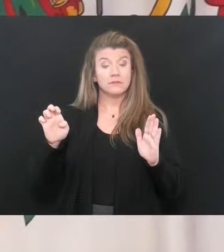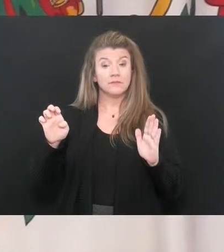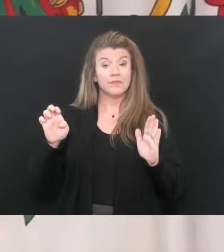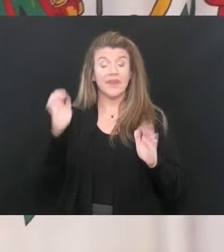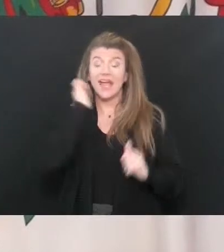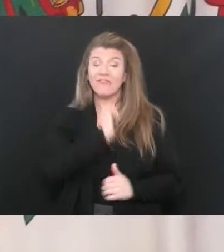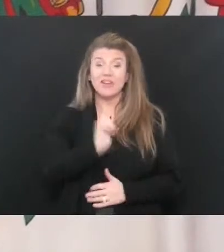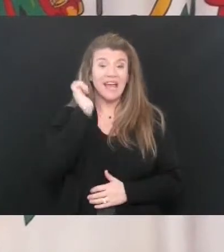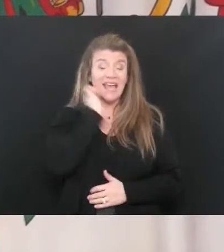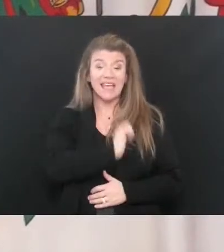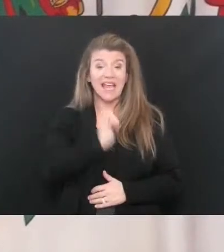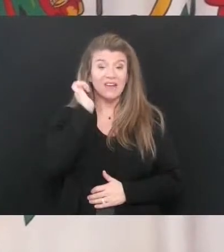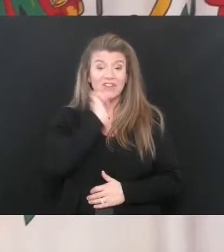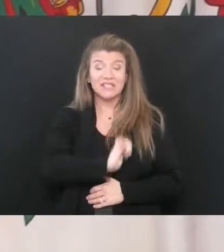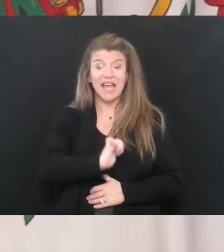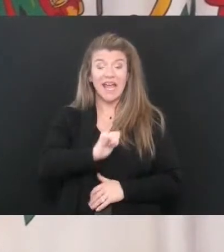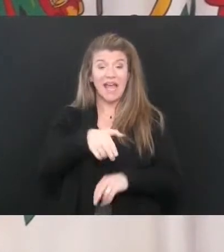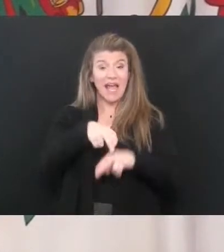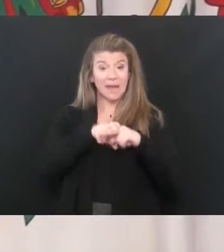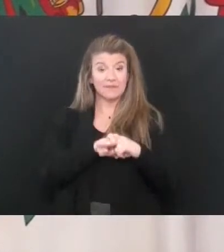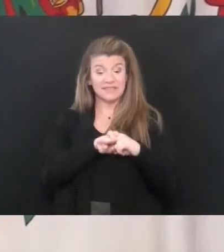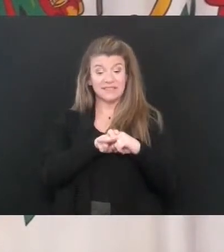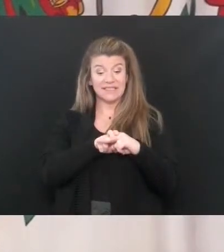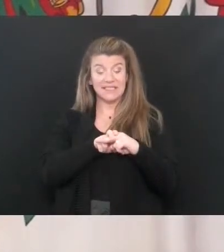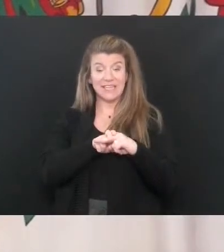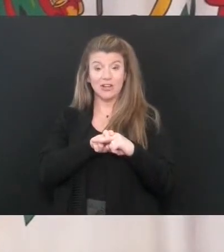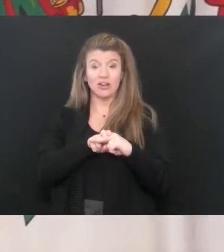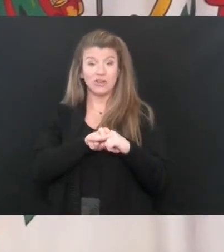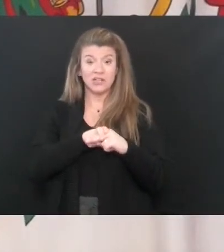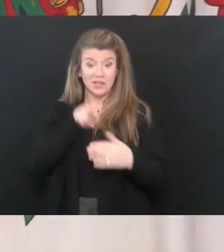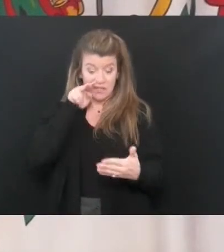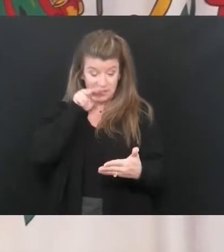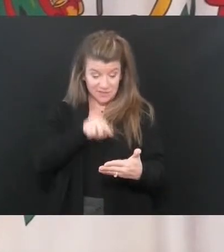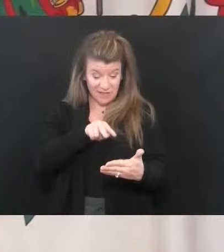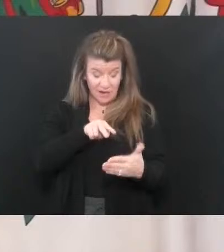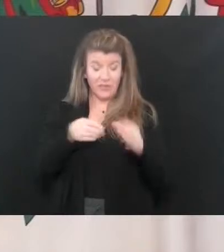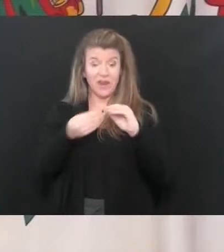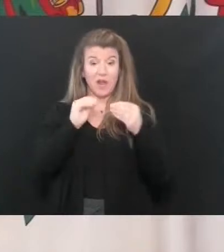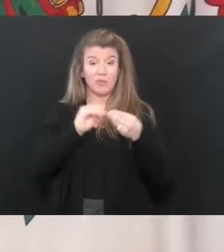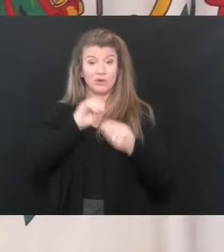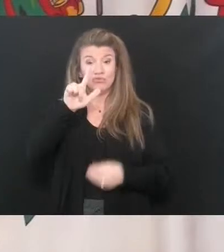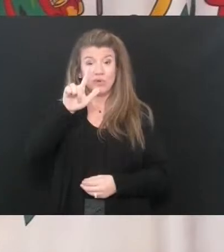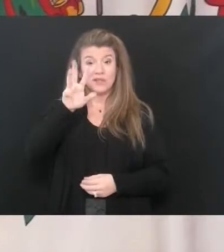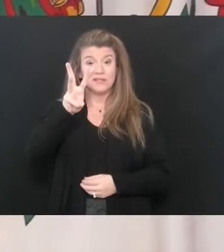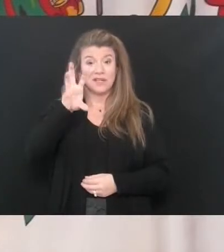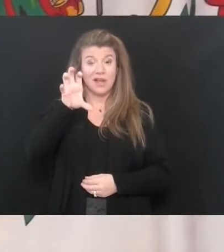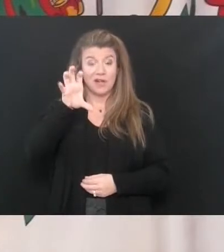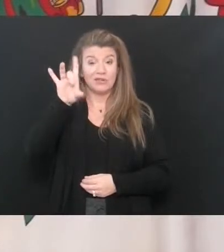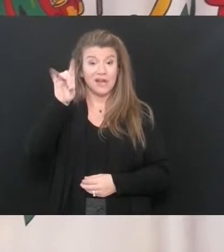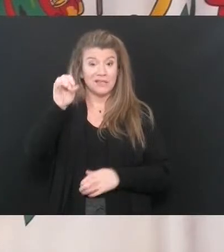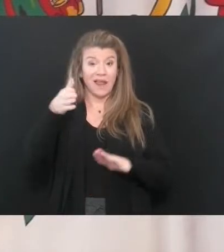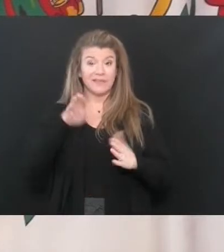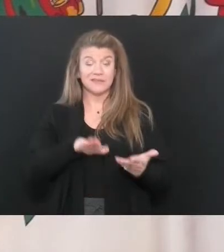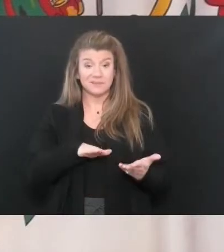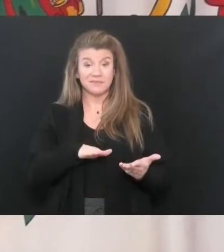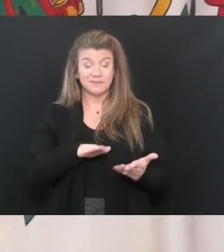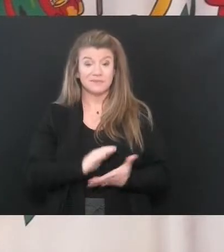every day, I'm sitting here staring right at these numbers, 2,688 deaths.